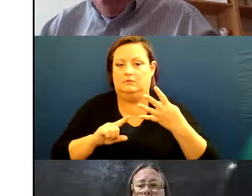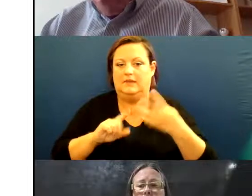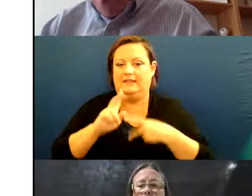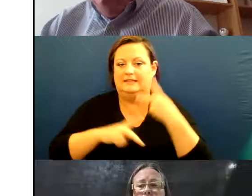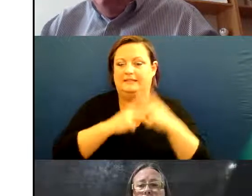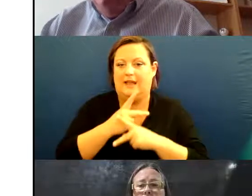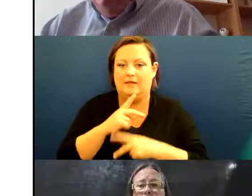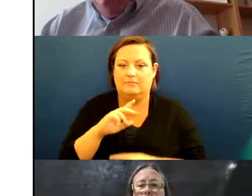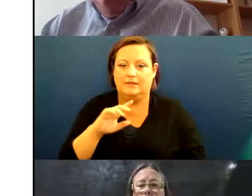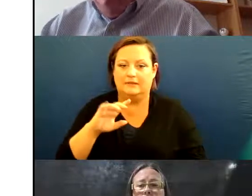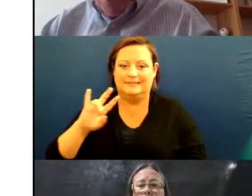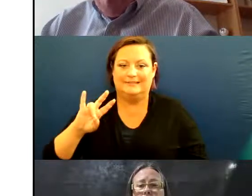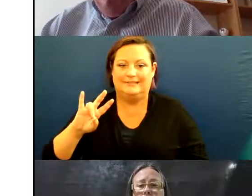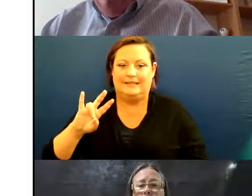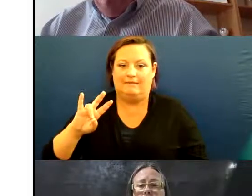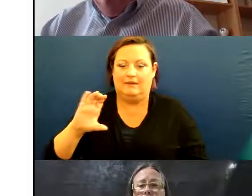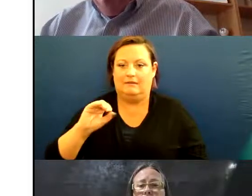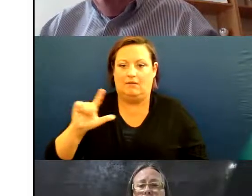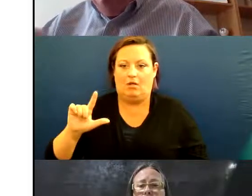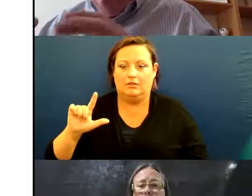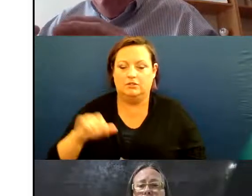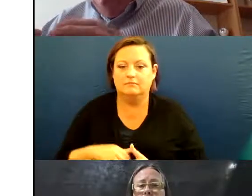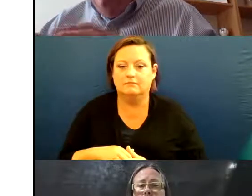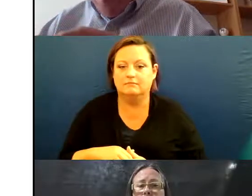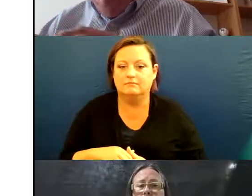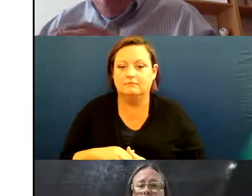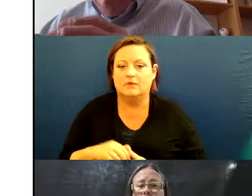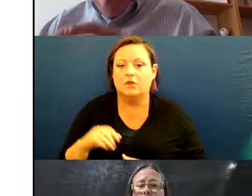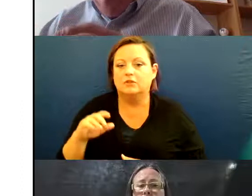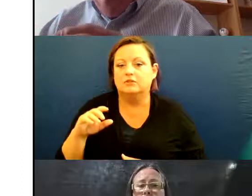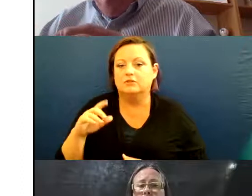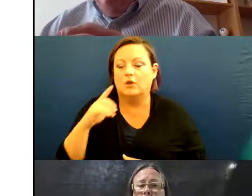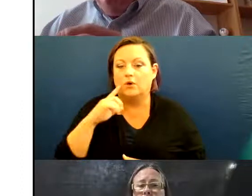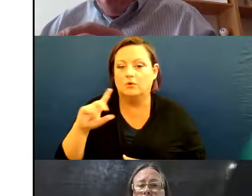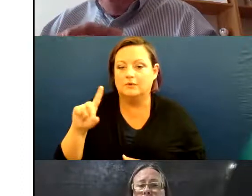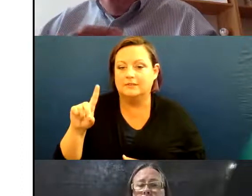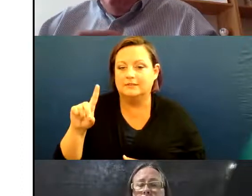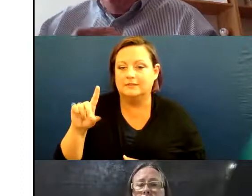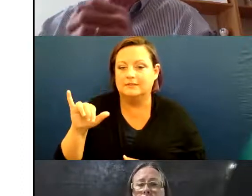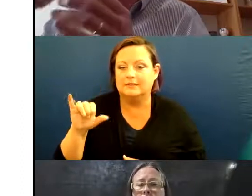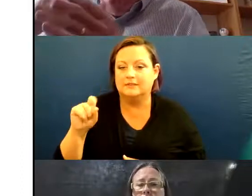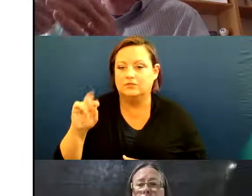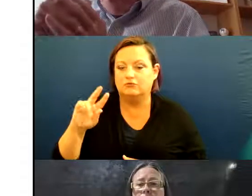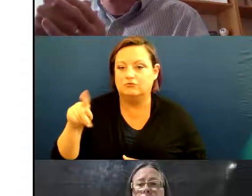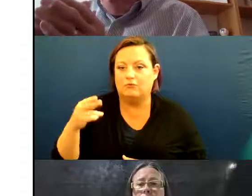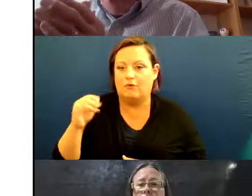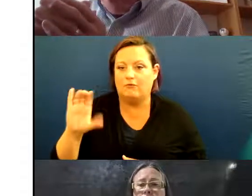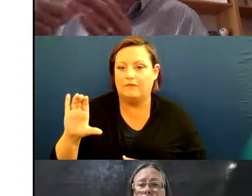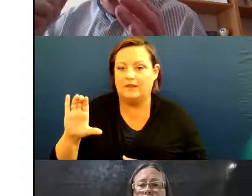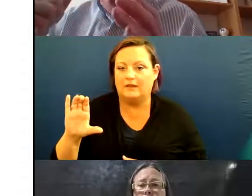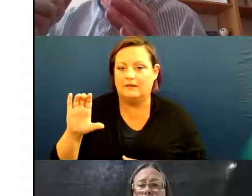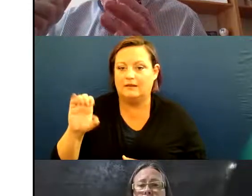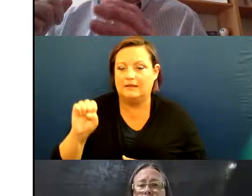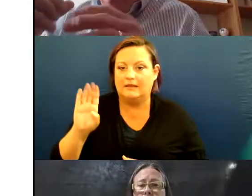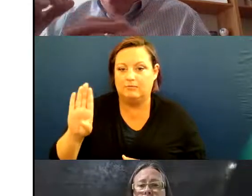for dystrophic EB. So dystrophic EB forms anchoring filaments that actually bind the epidermis